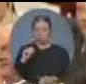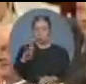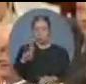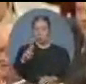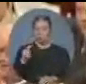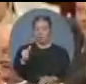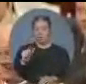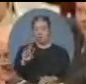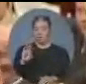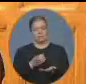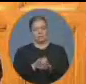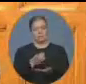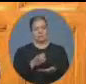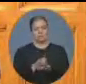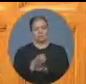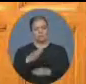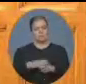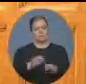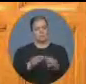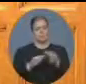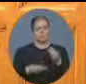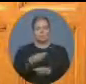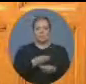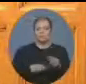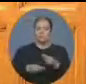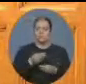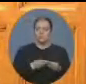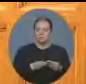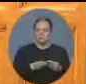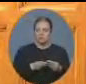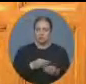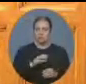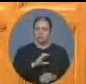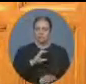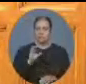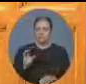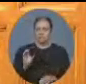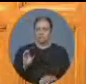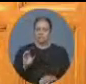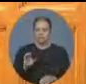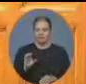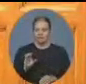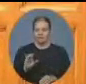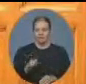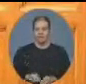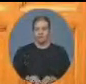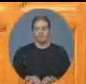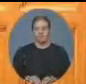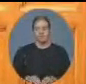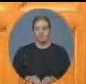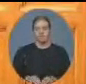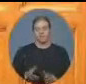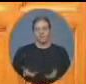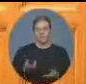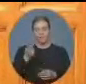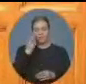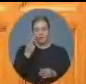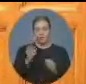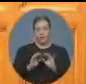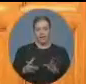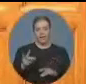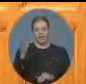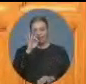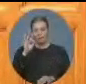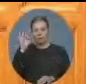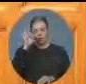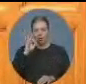legitimate concerns being raised. The opposition's ignorance of Canada's economic strength is disappointing. What's worse is